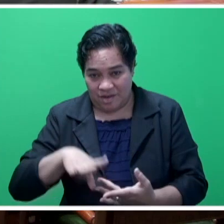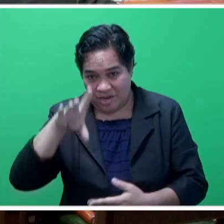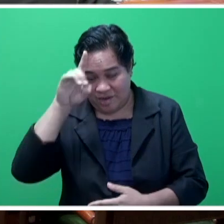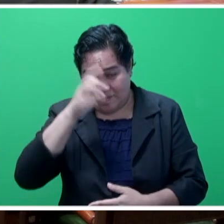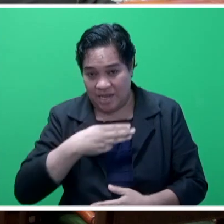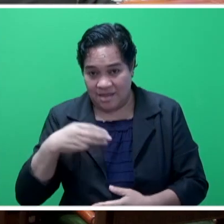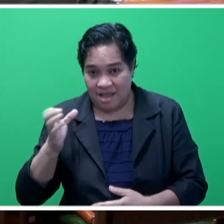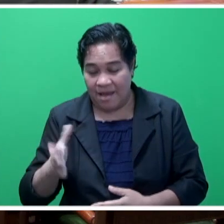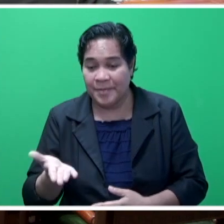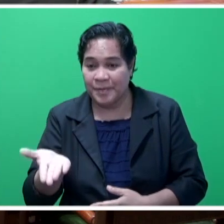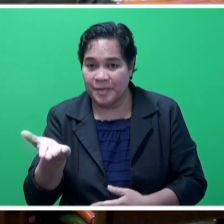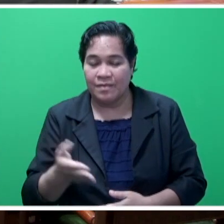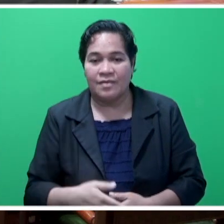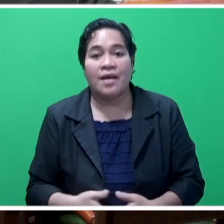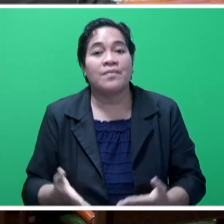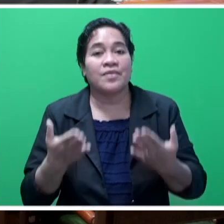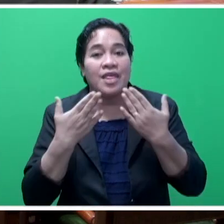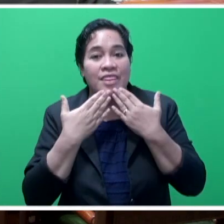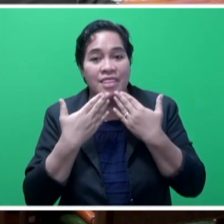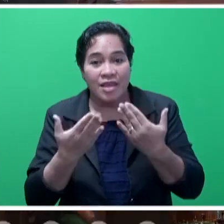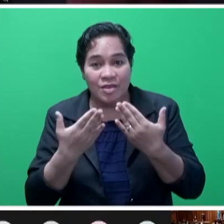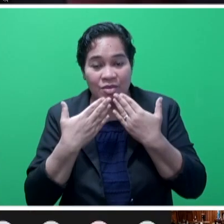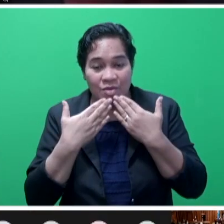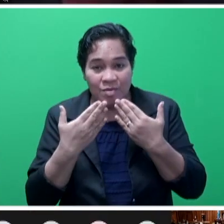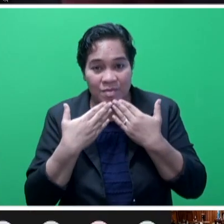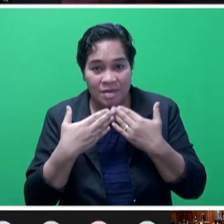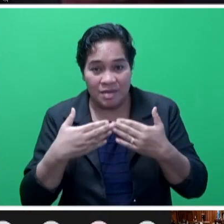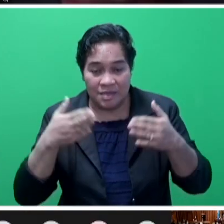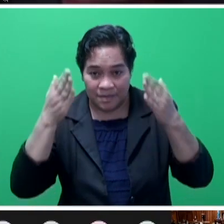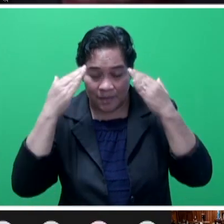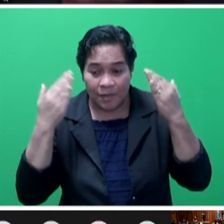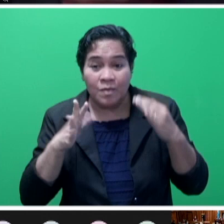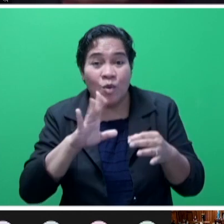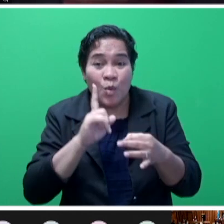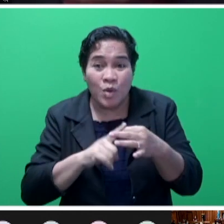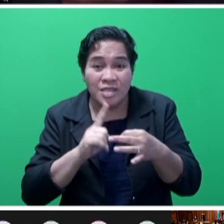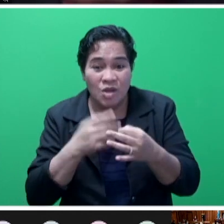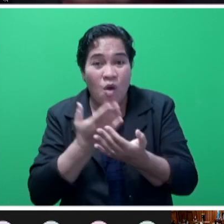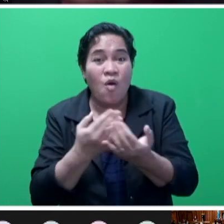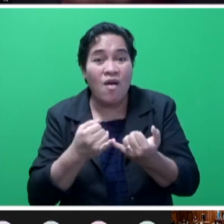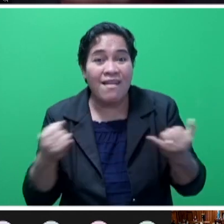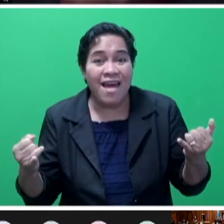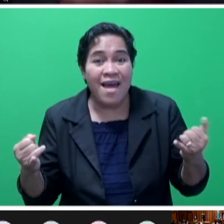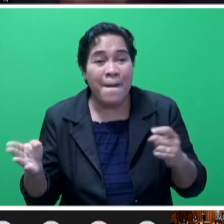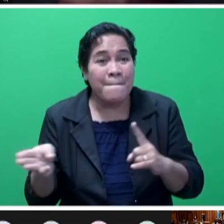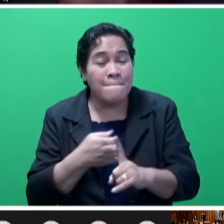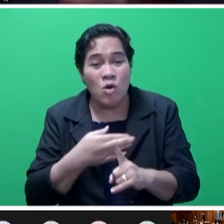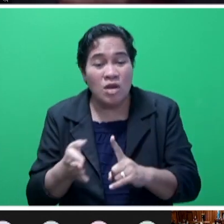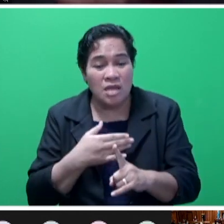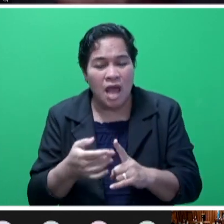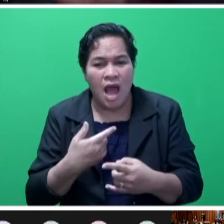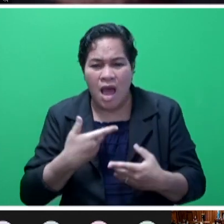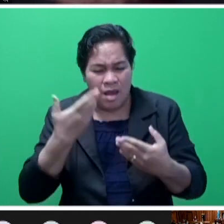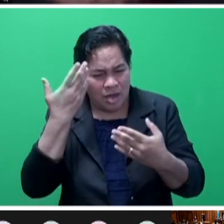Thank you, Mr. Speaker, sir. When it comes to the question of online bullying, I am not sure whether the